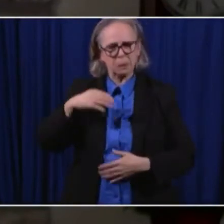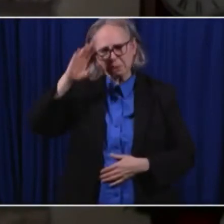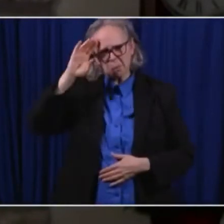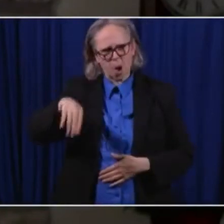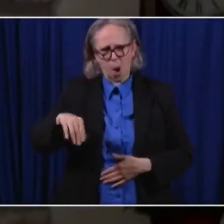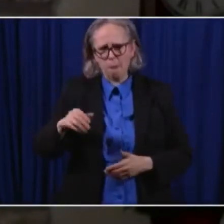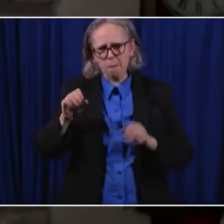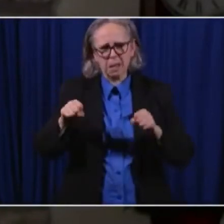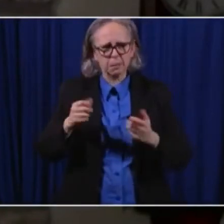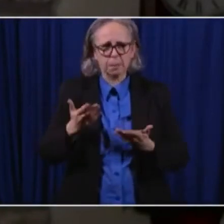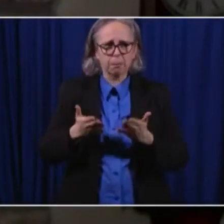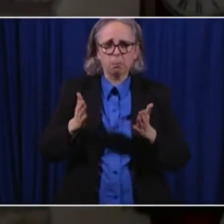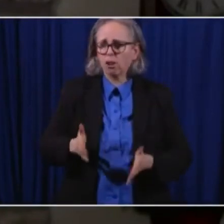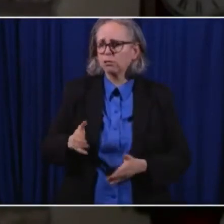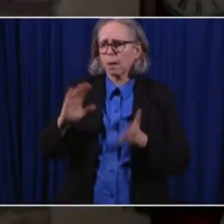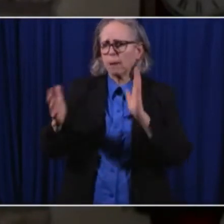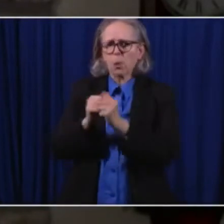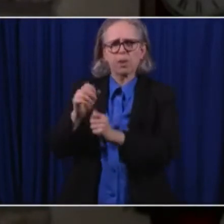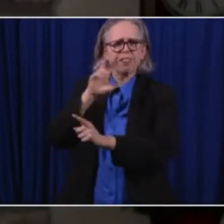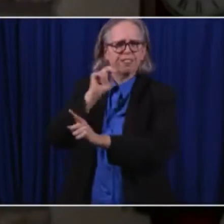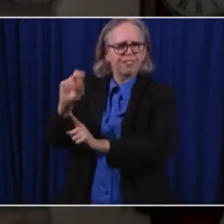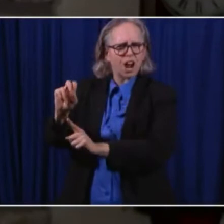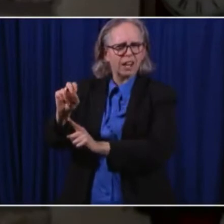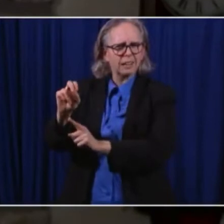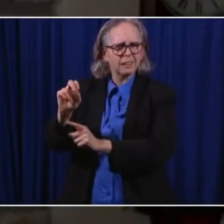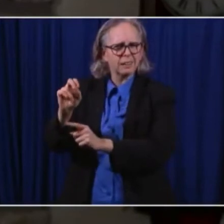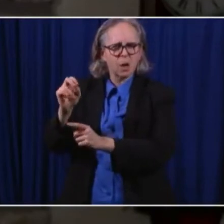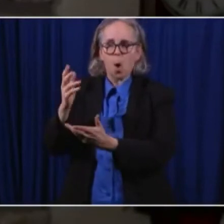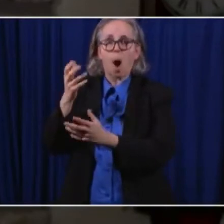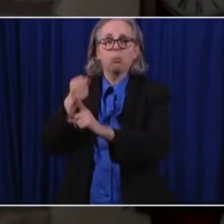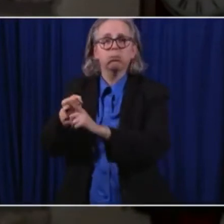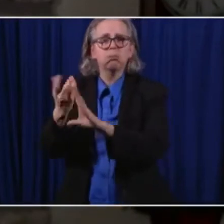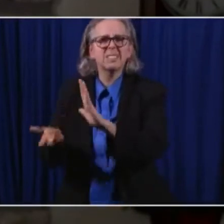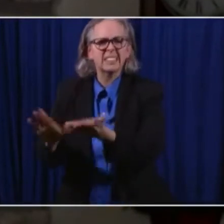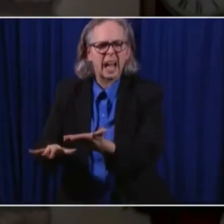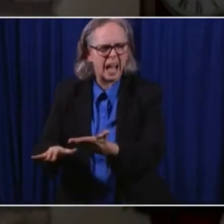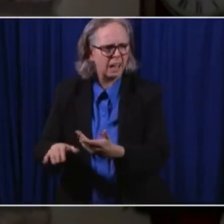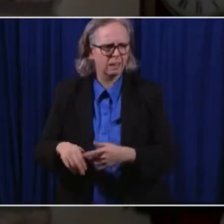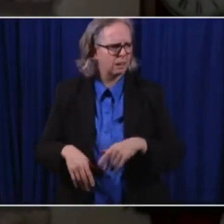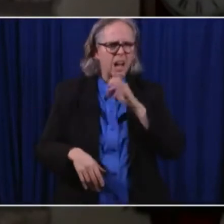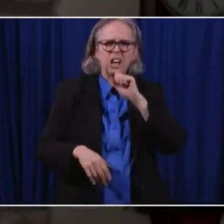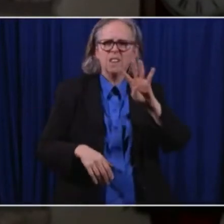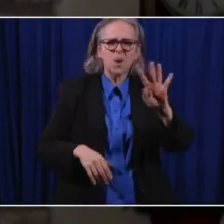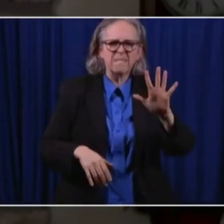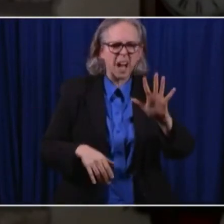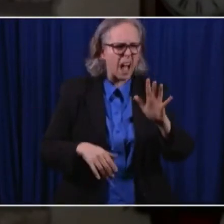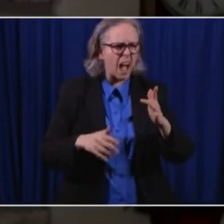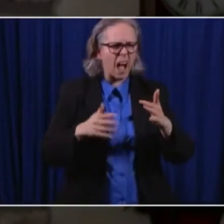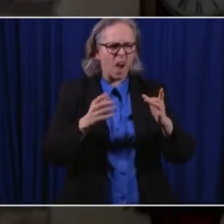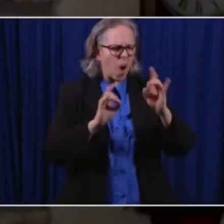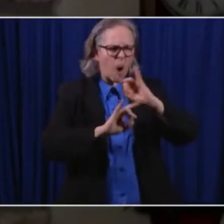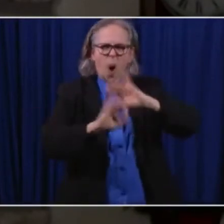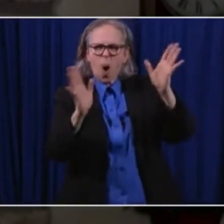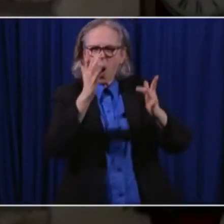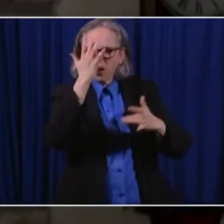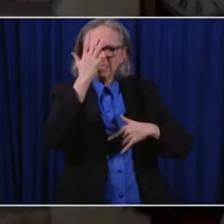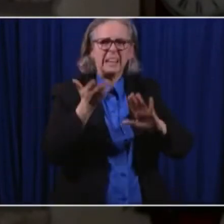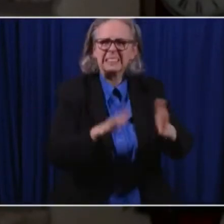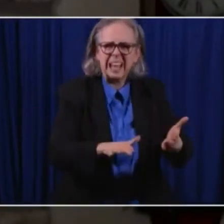someone who's 45 die. But we also know that above the age of 70, the numbers go up